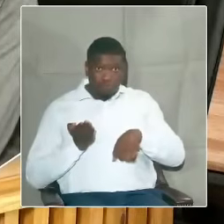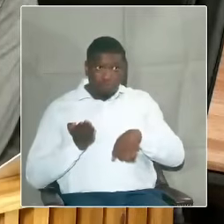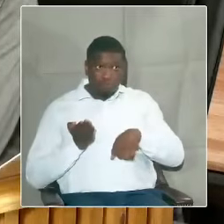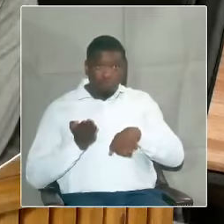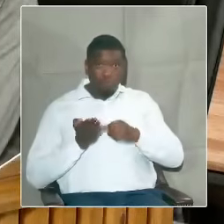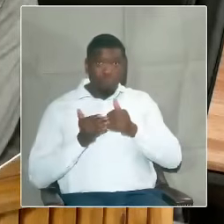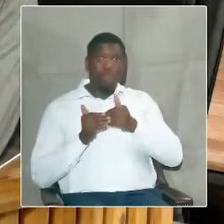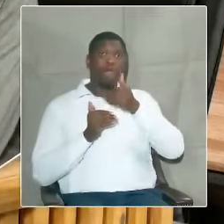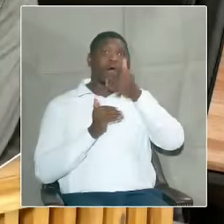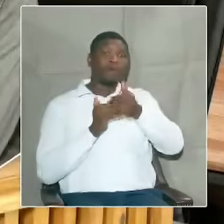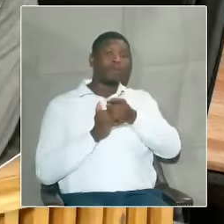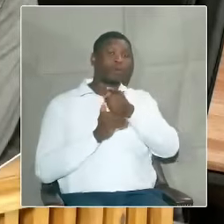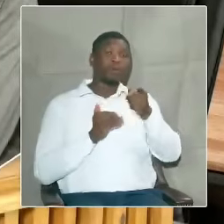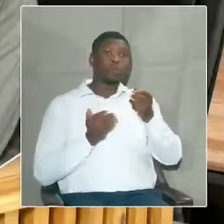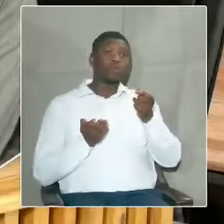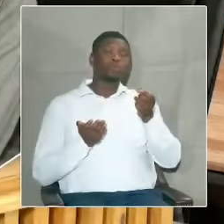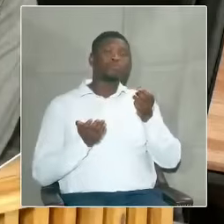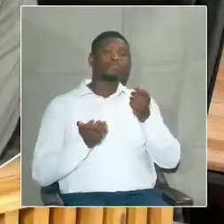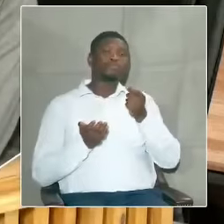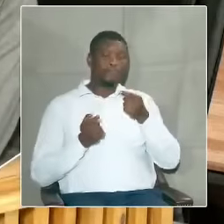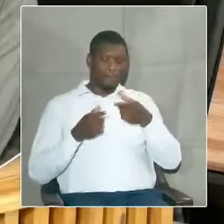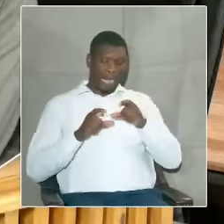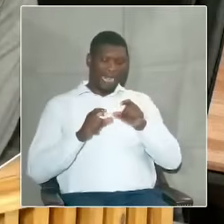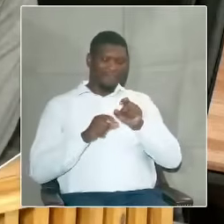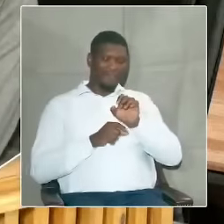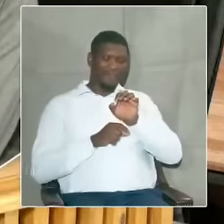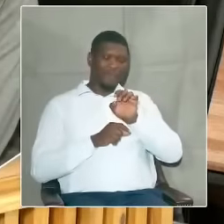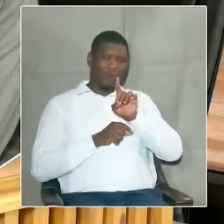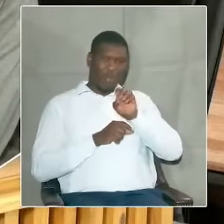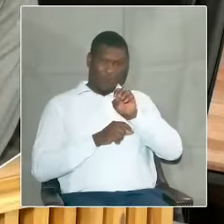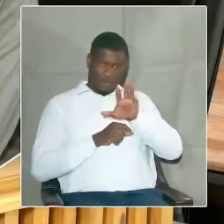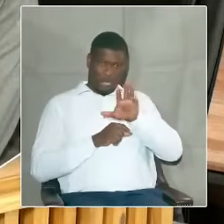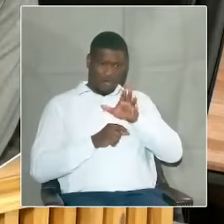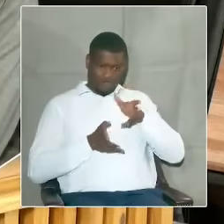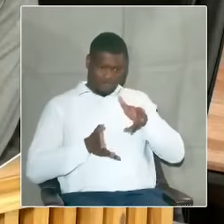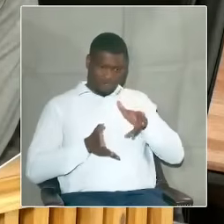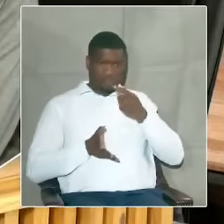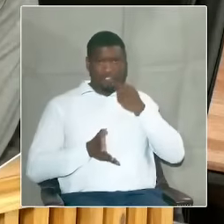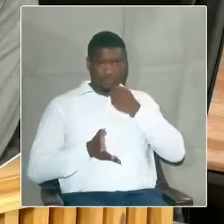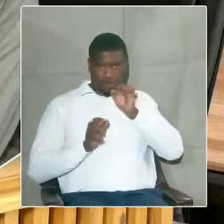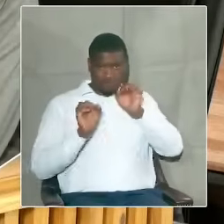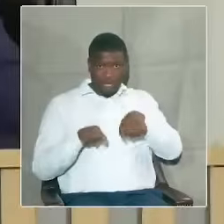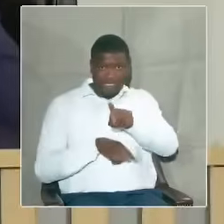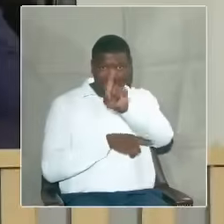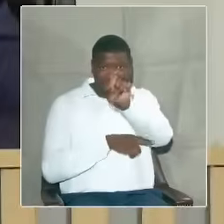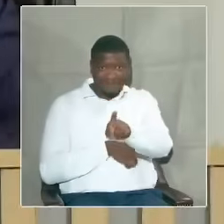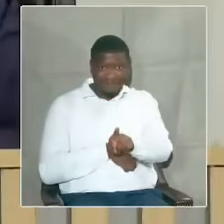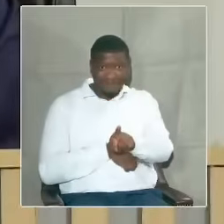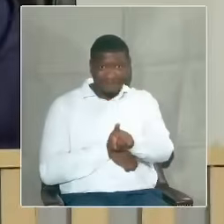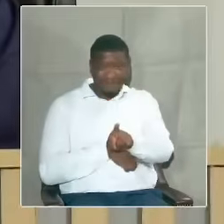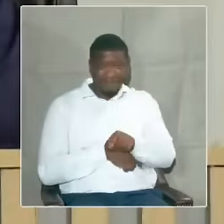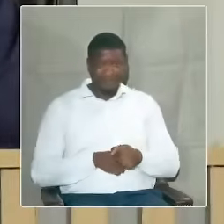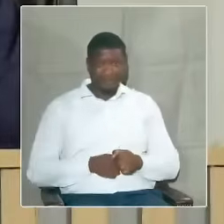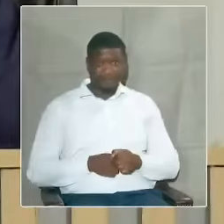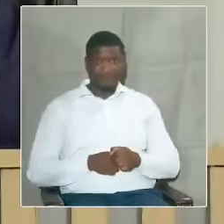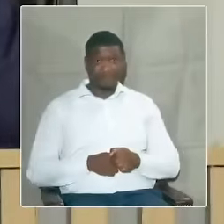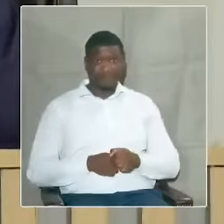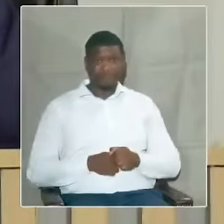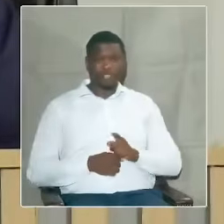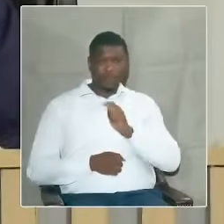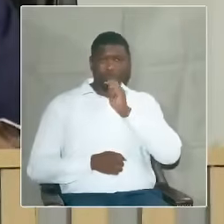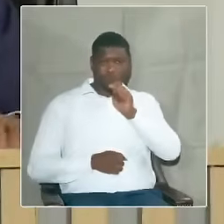And you mentioned this on paragraph 109 of your statement. Is that correct? That